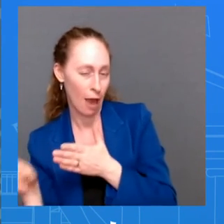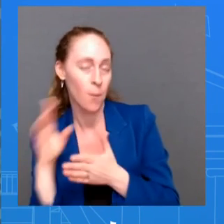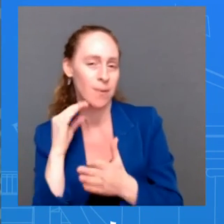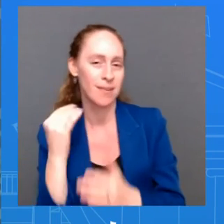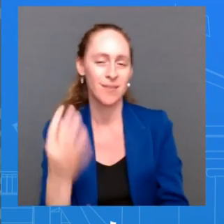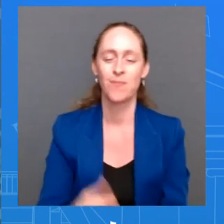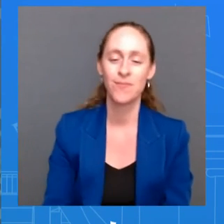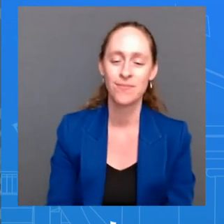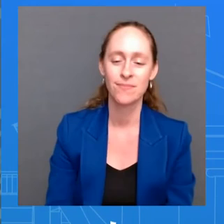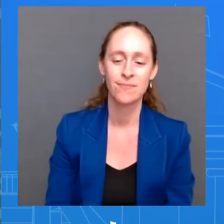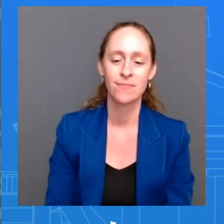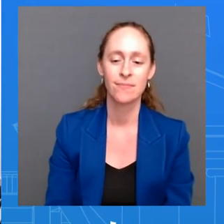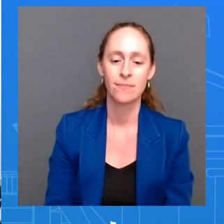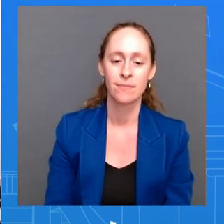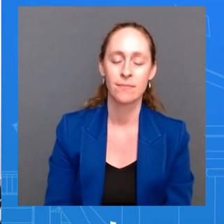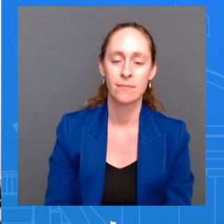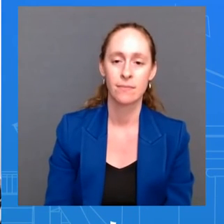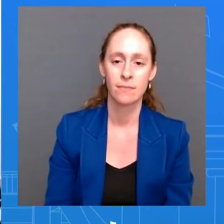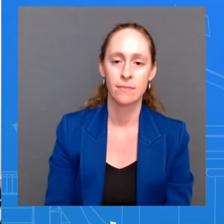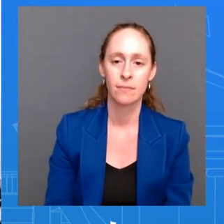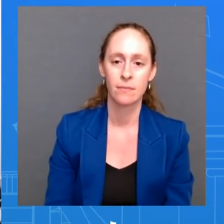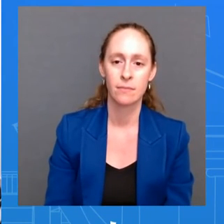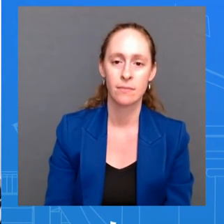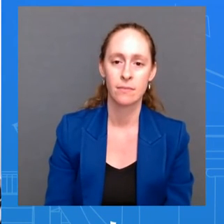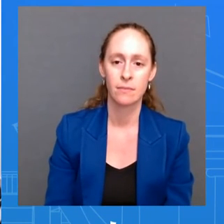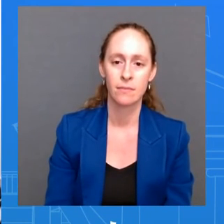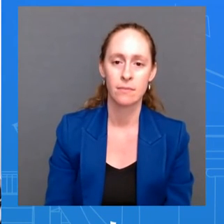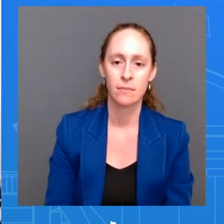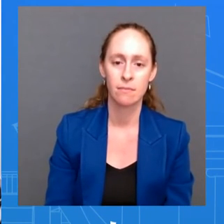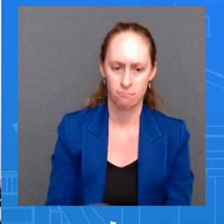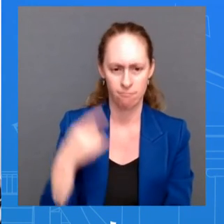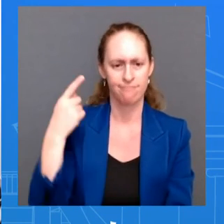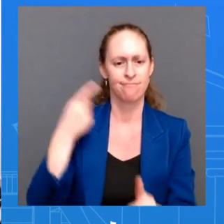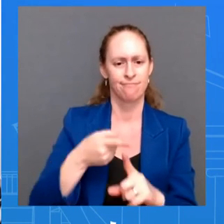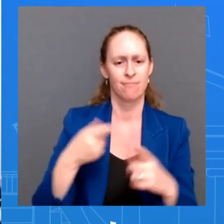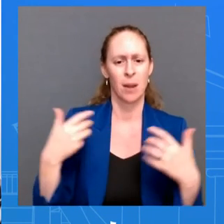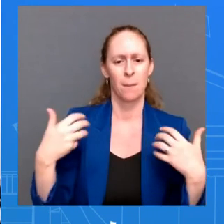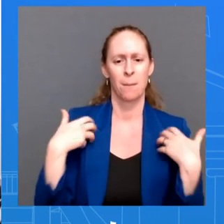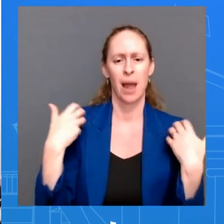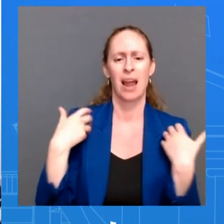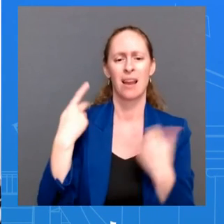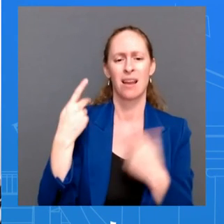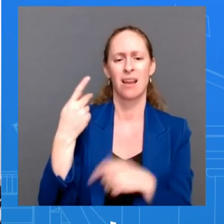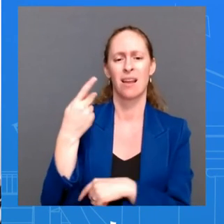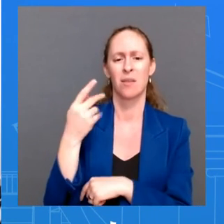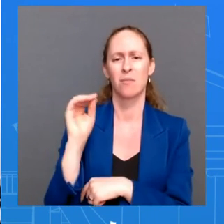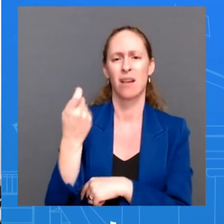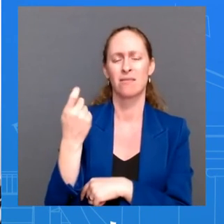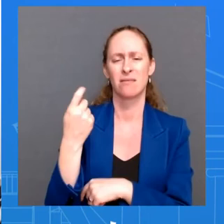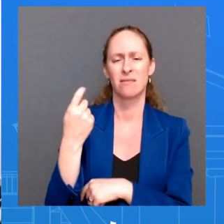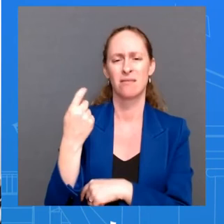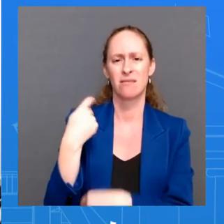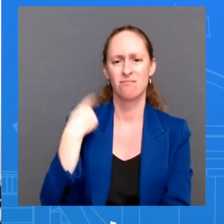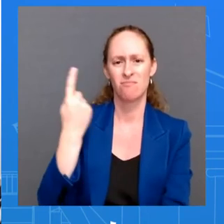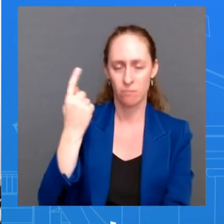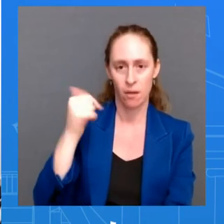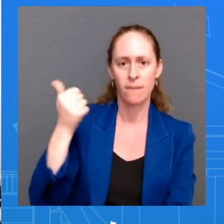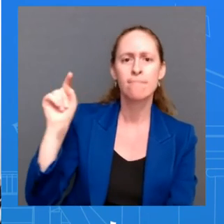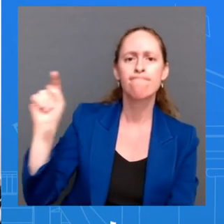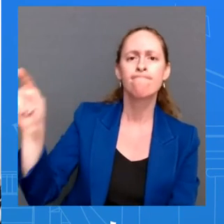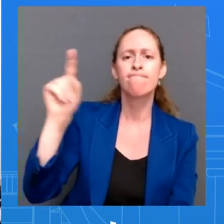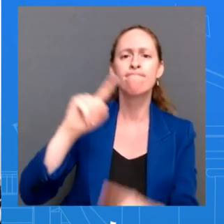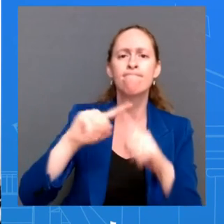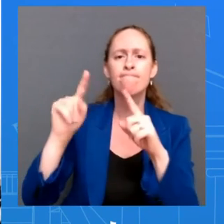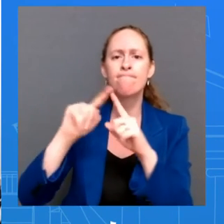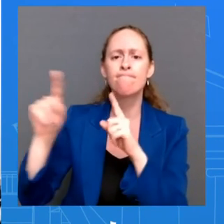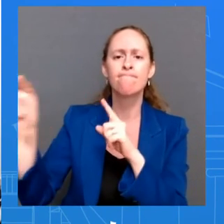know, advocates and medical professionals have expressed concern about the public framing of monkeypox and